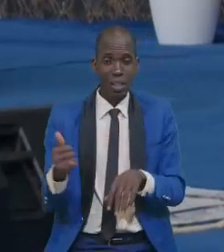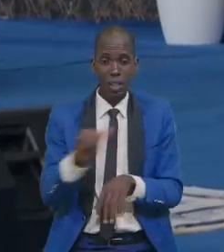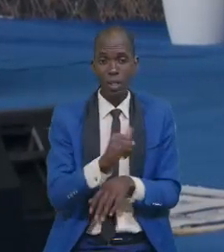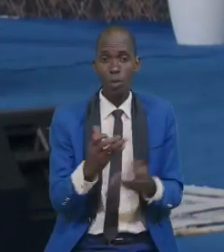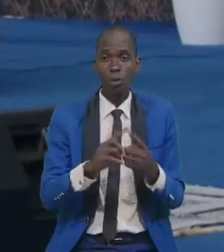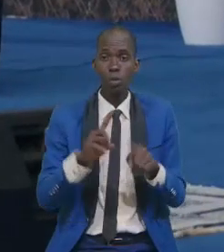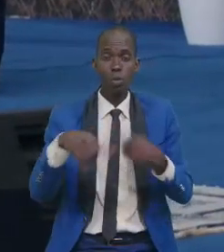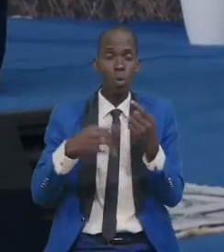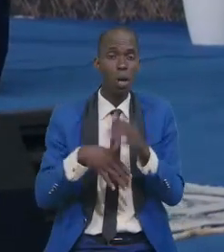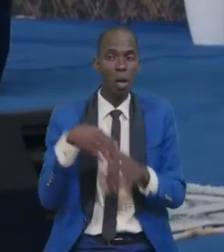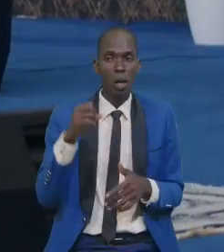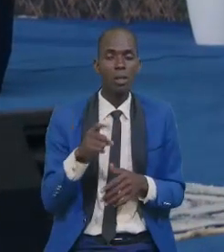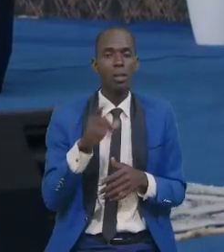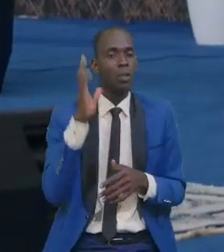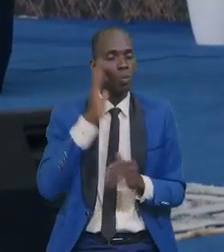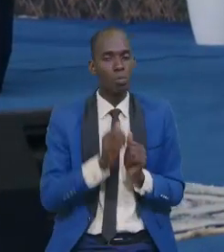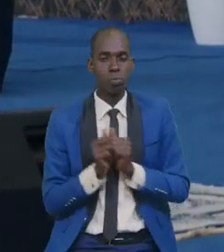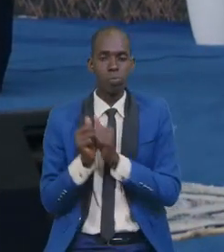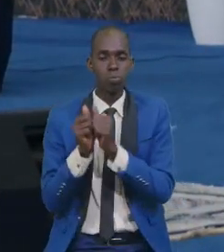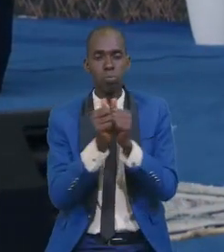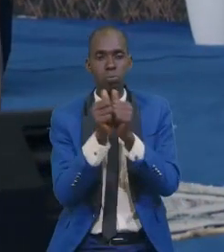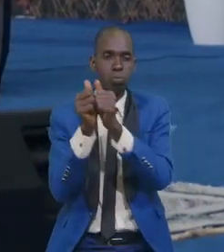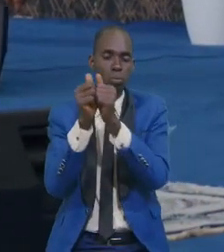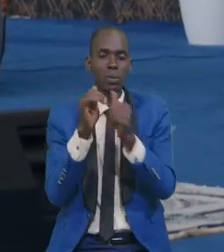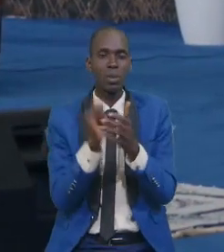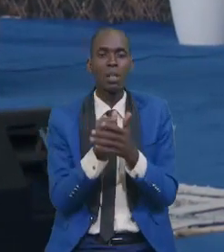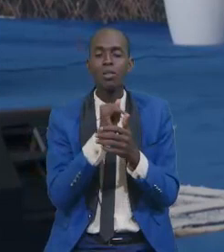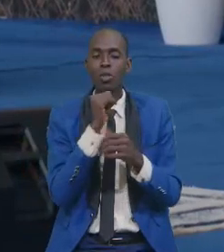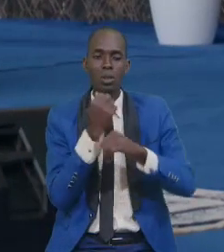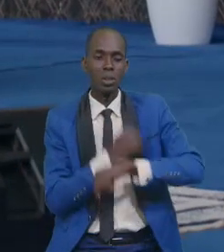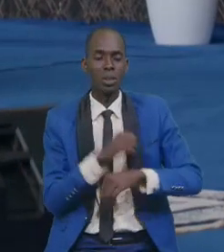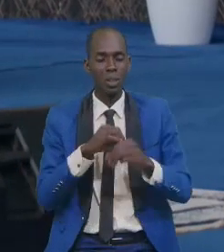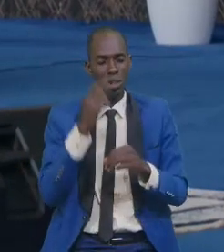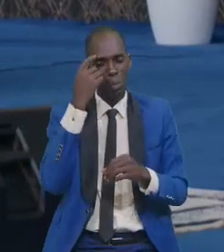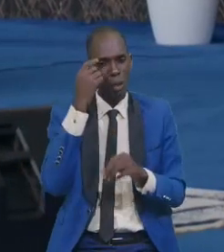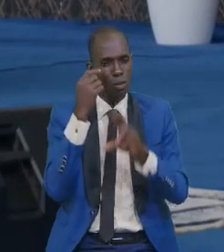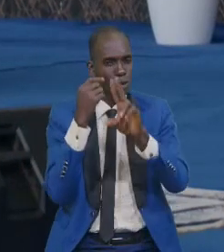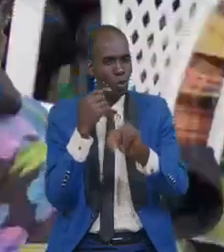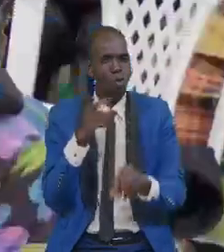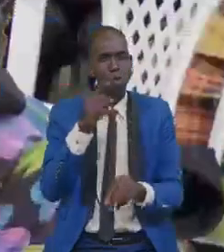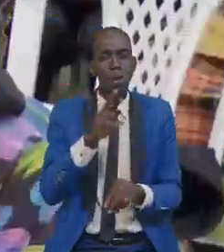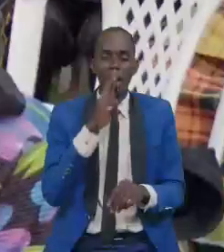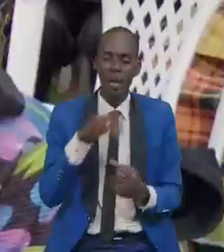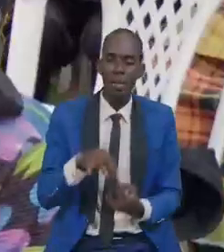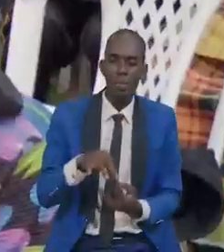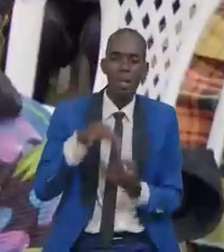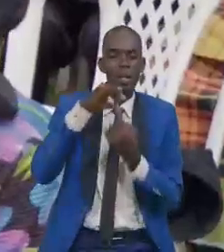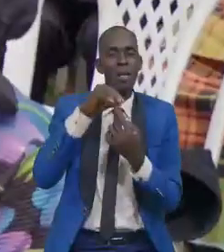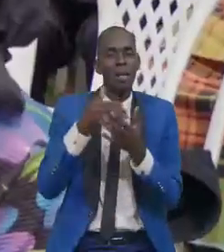carry insecurity in their mind. You are special before God.